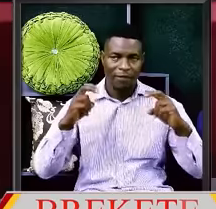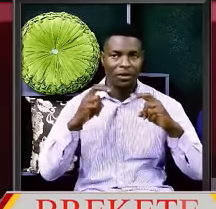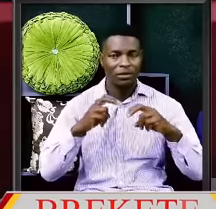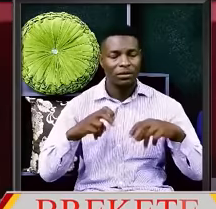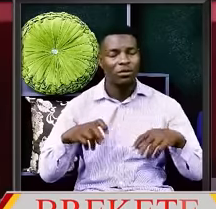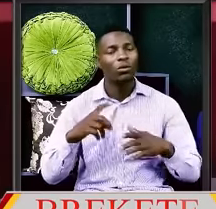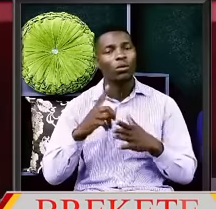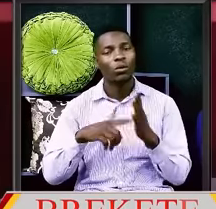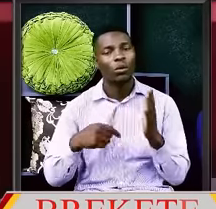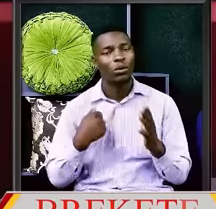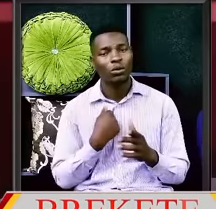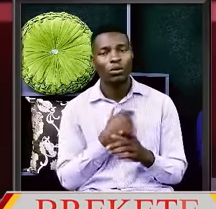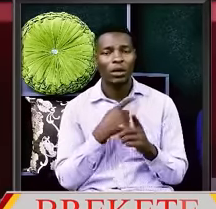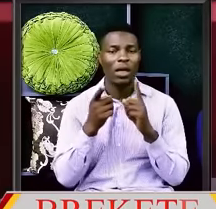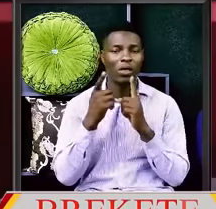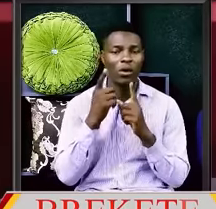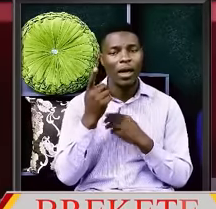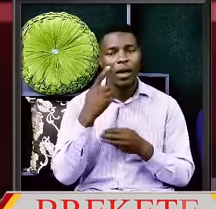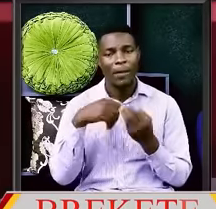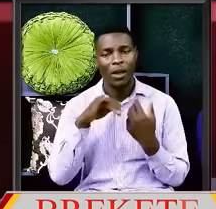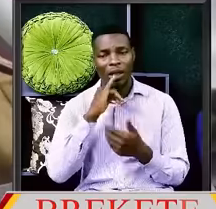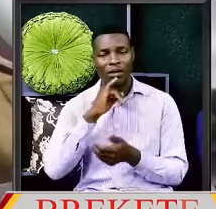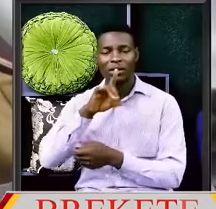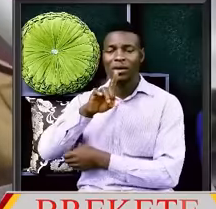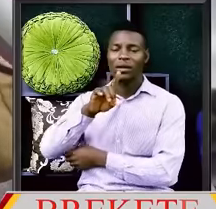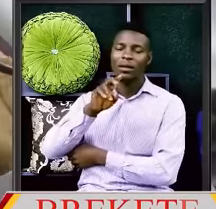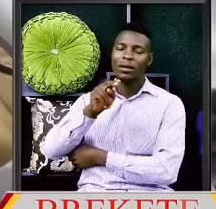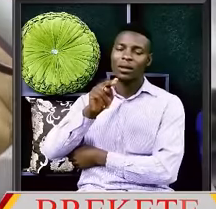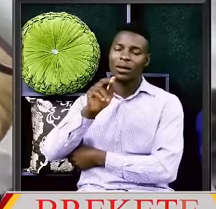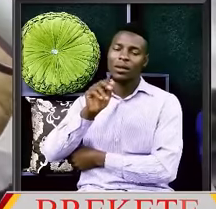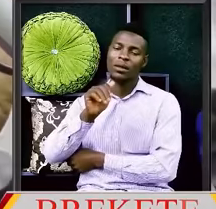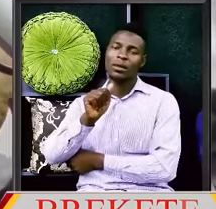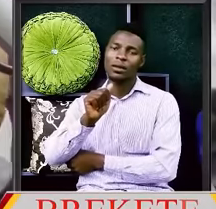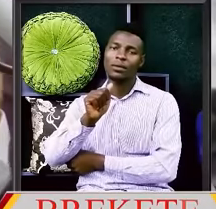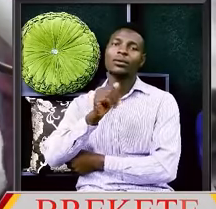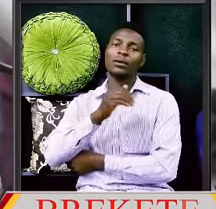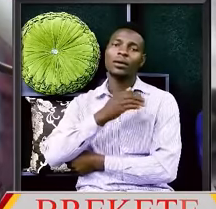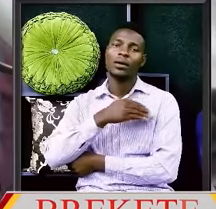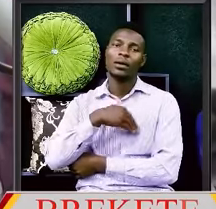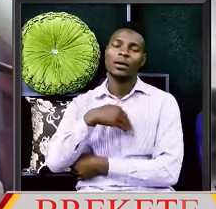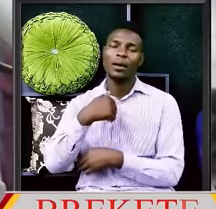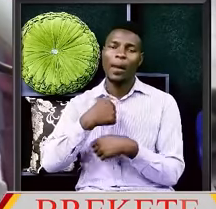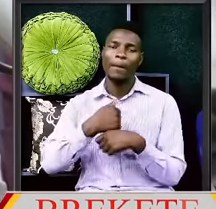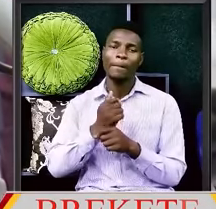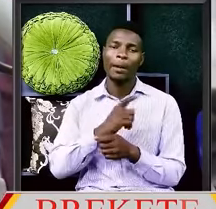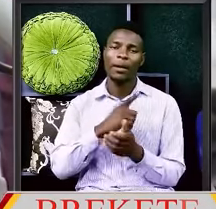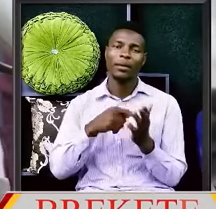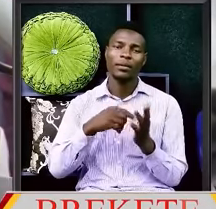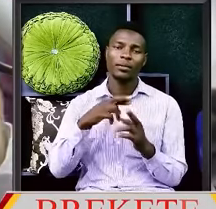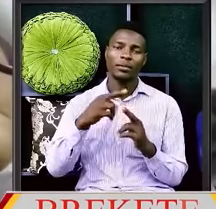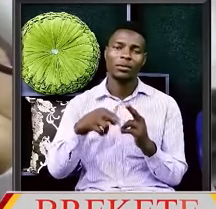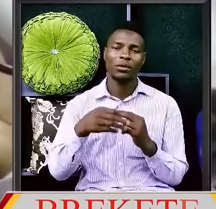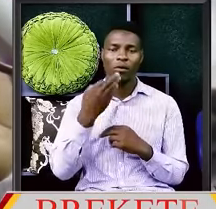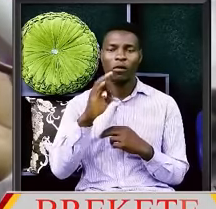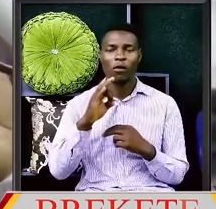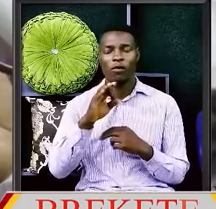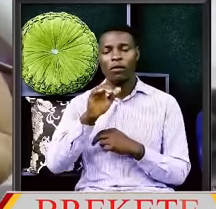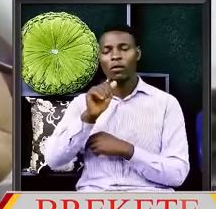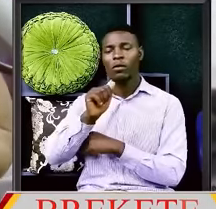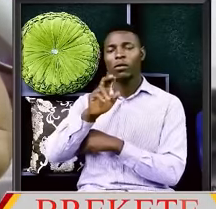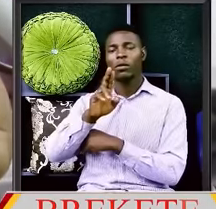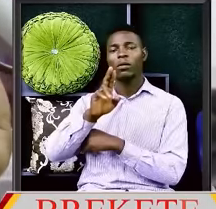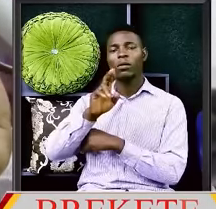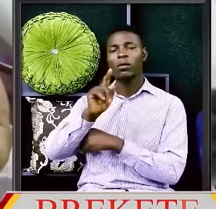Investigation, what thing will they talk about now? DNA and make this result of autopsy come